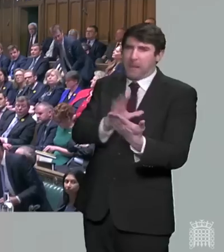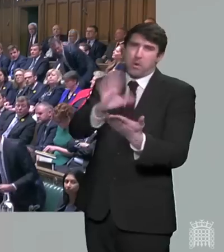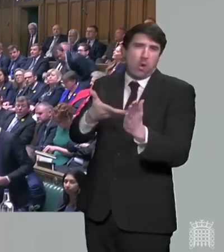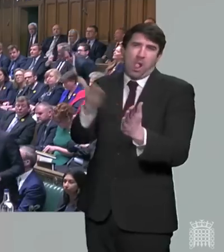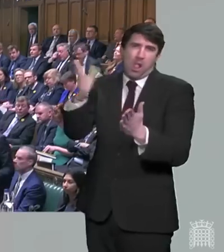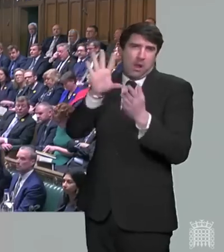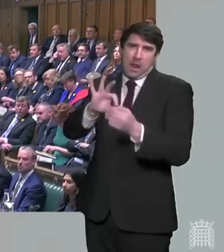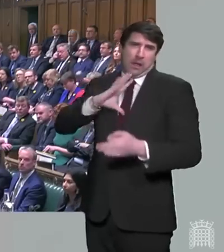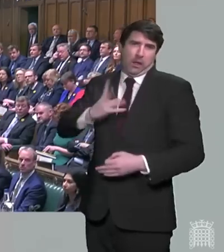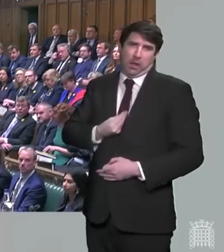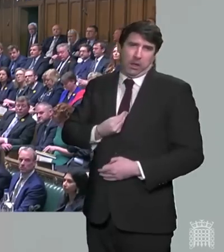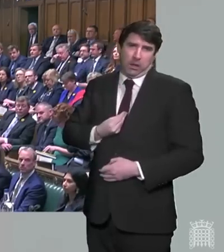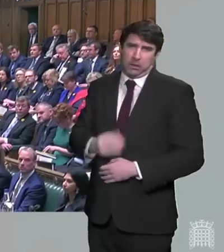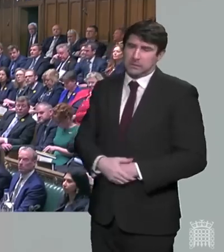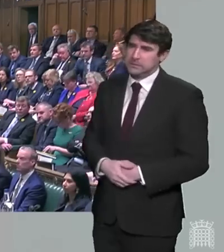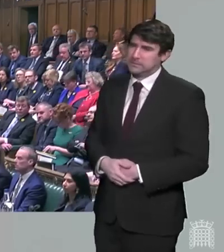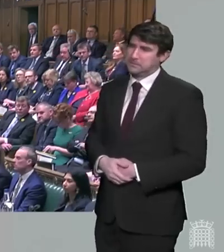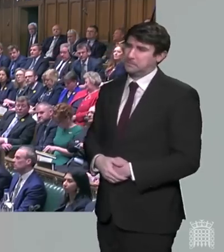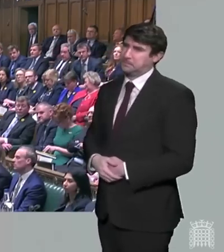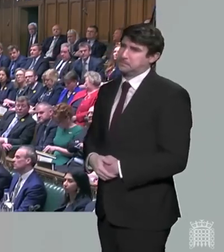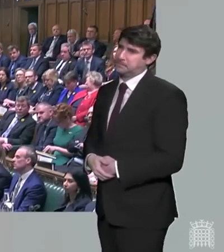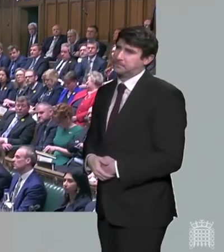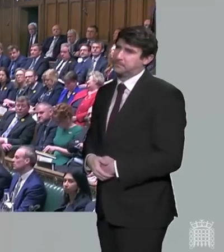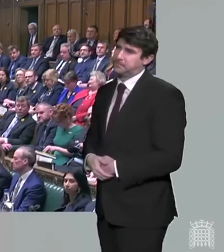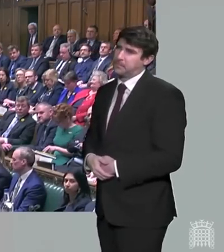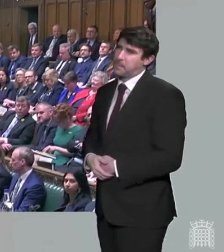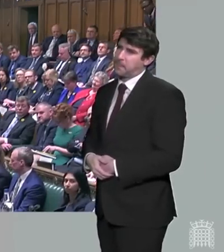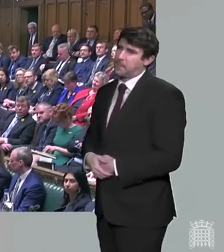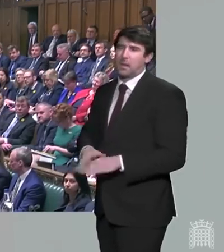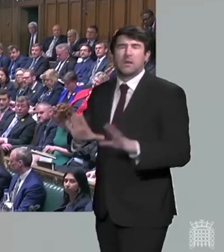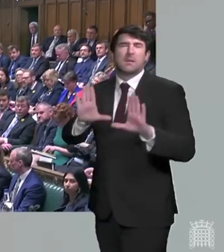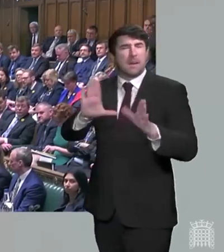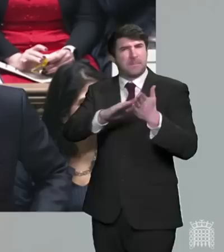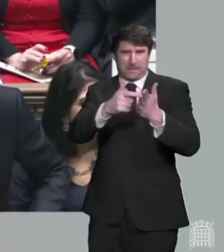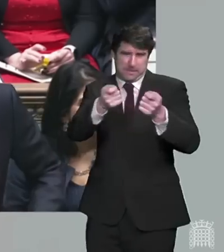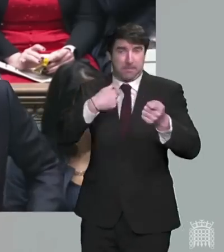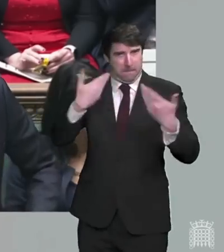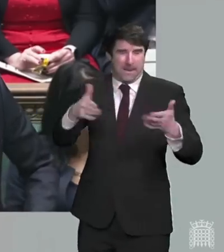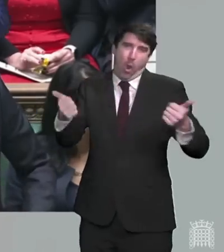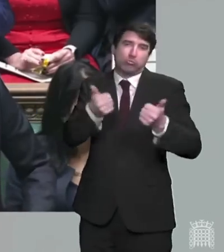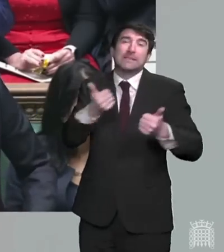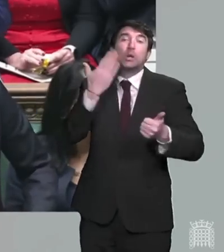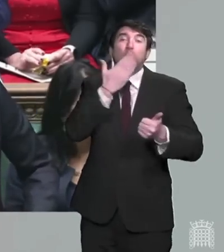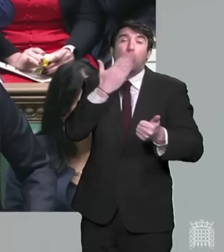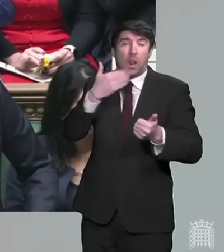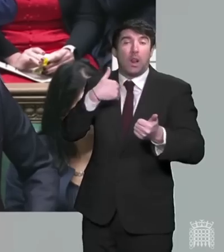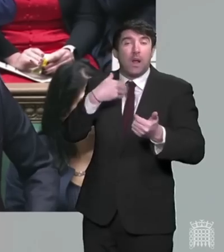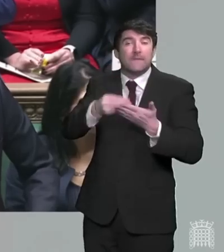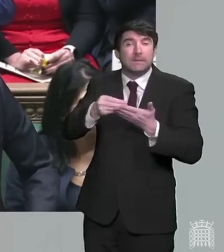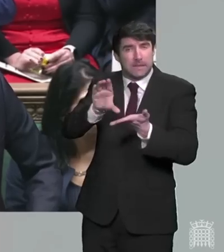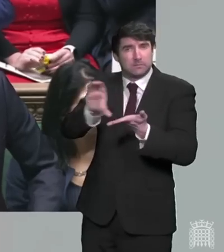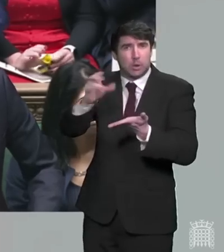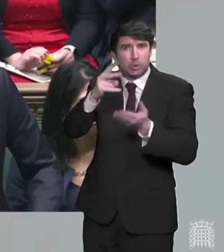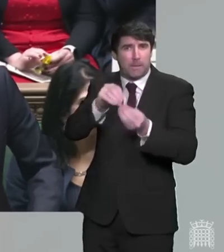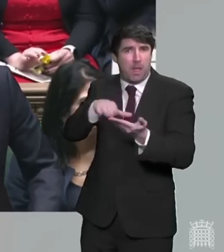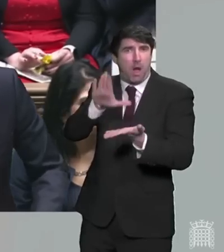place? Mr. Speaker, we have boosted school funding by around £2 billion in each of the next 2 years, which will help schools